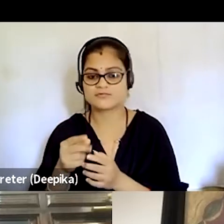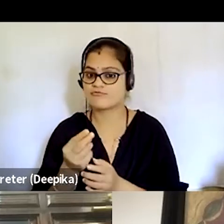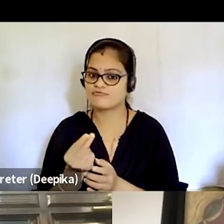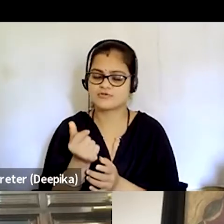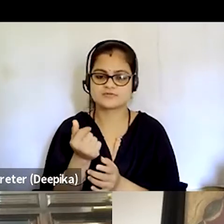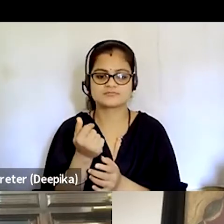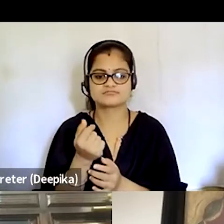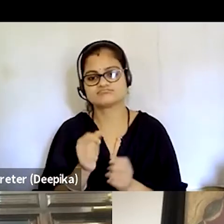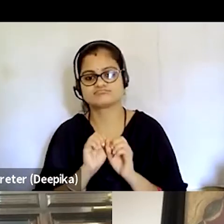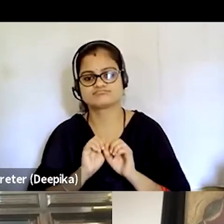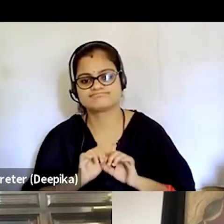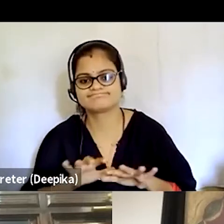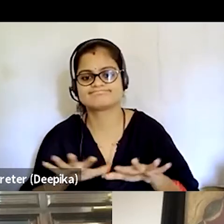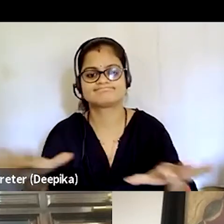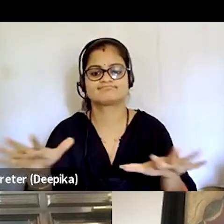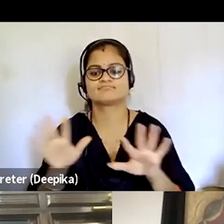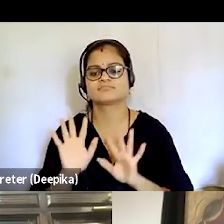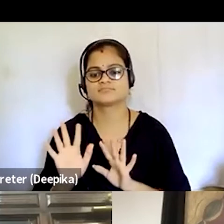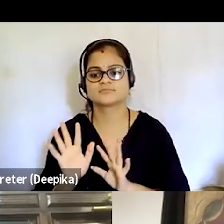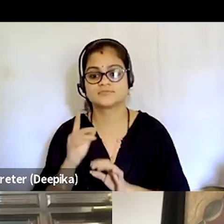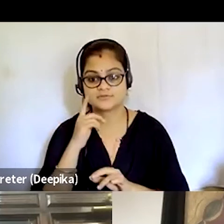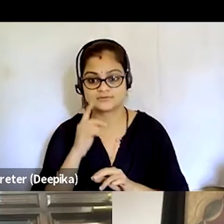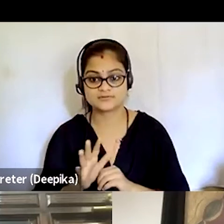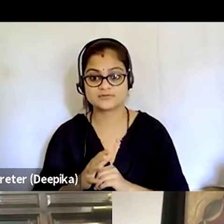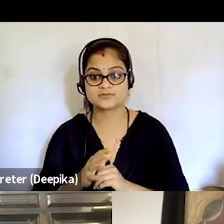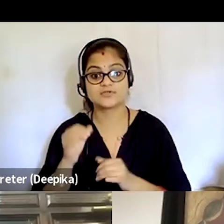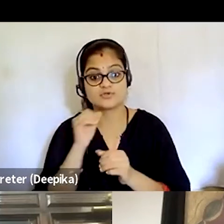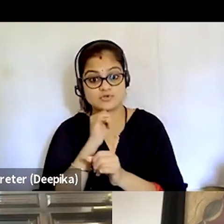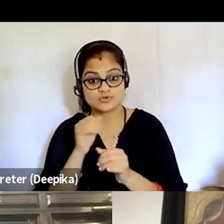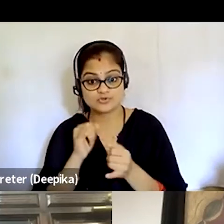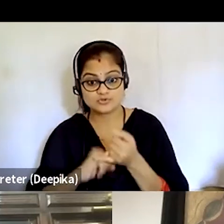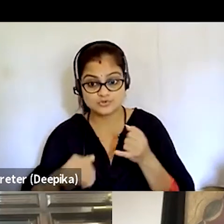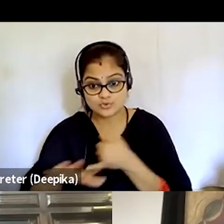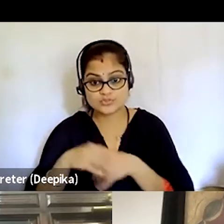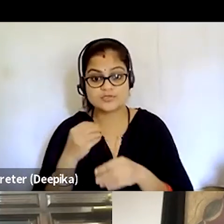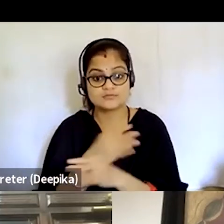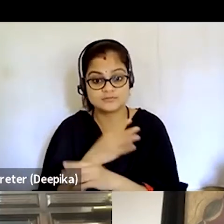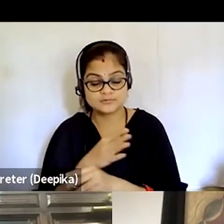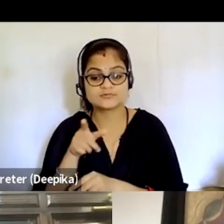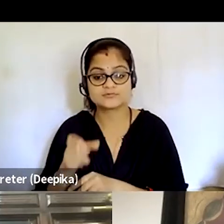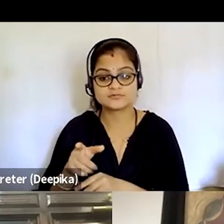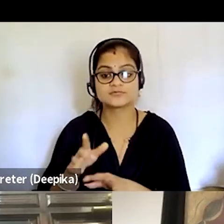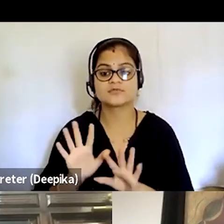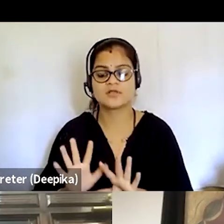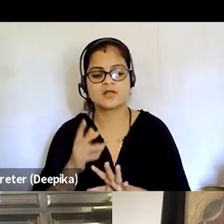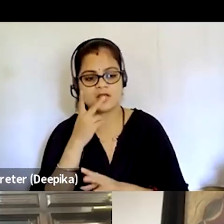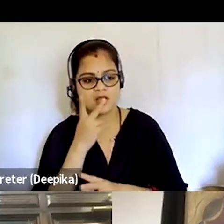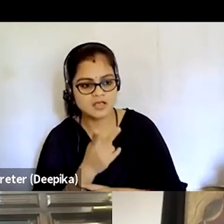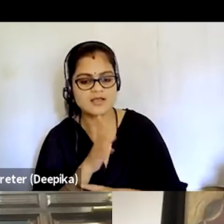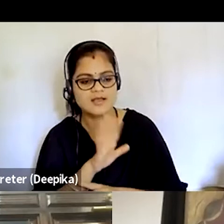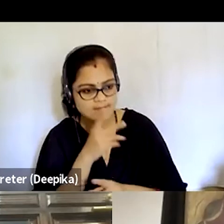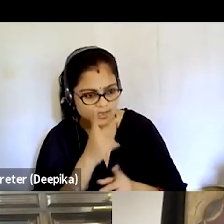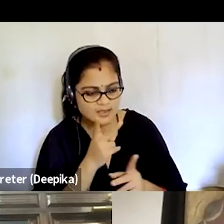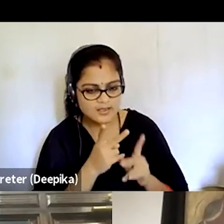of mouth. That has not changed. Even though social media plays a huge role today, and we depend on it, we really